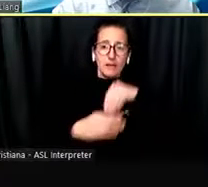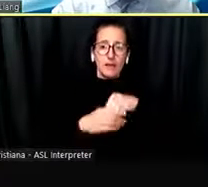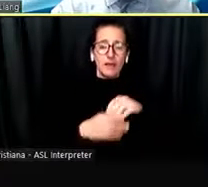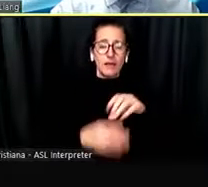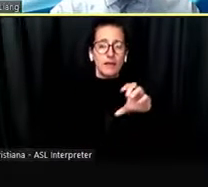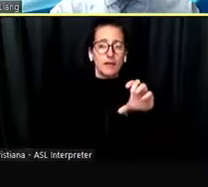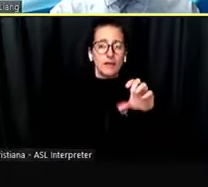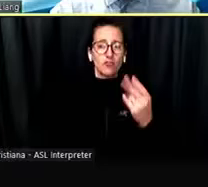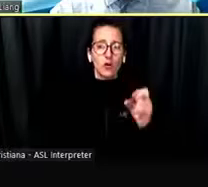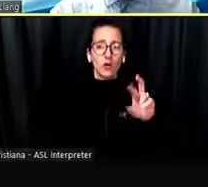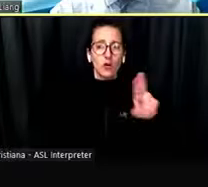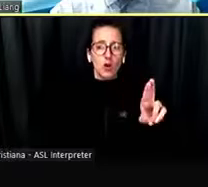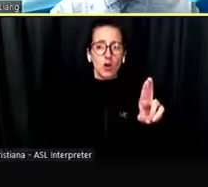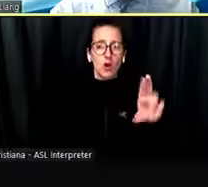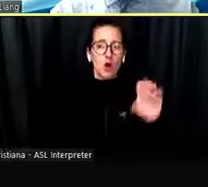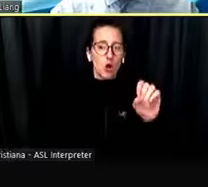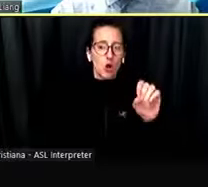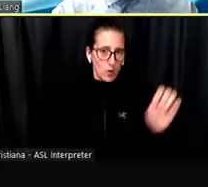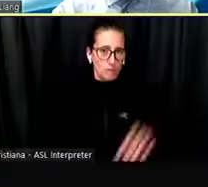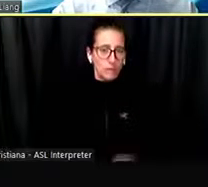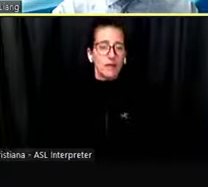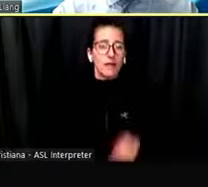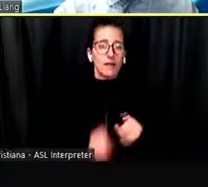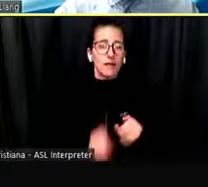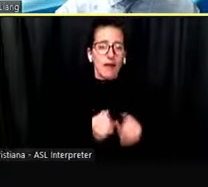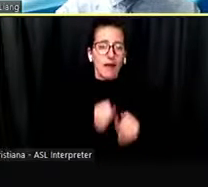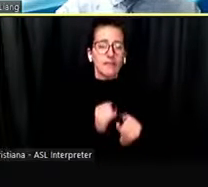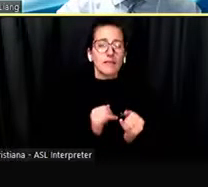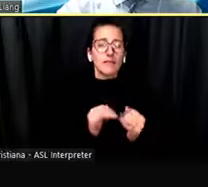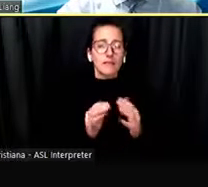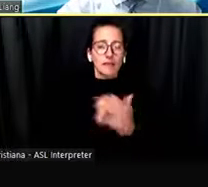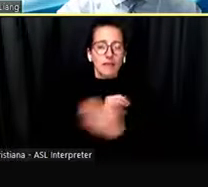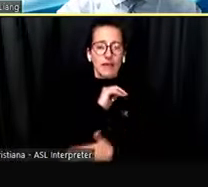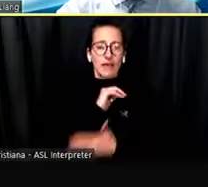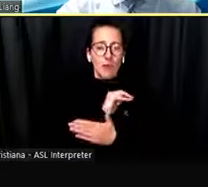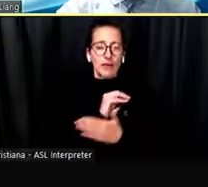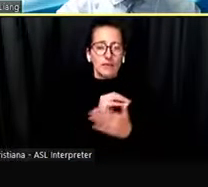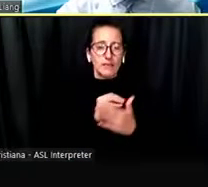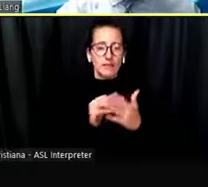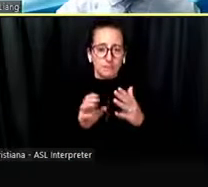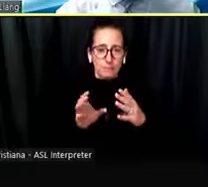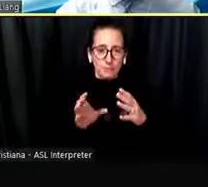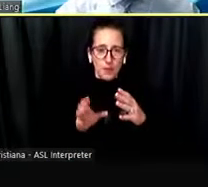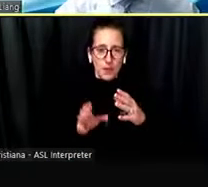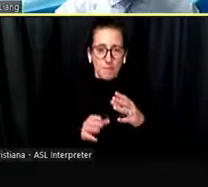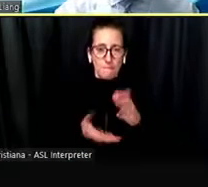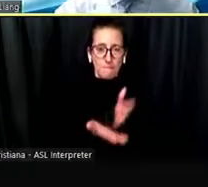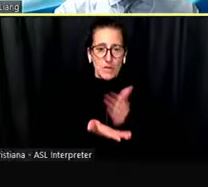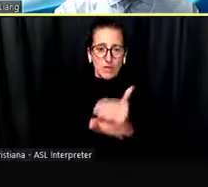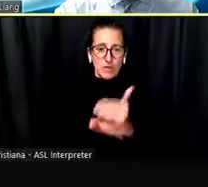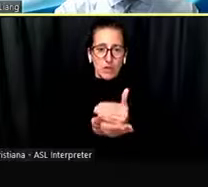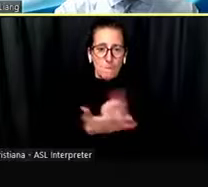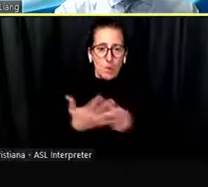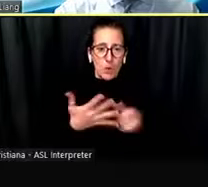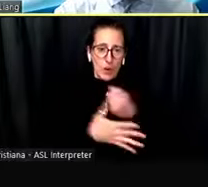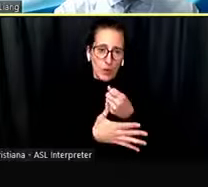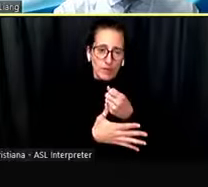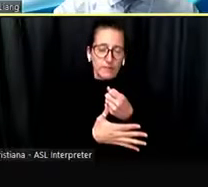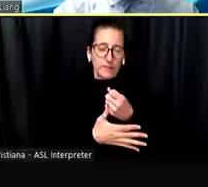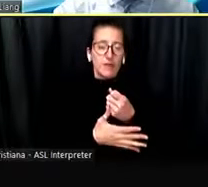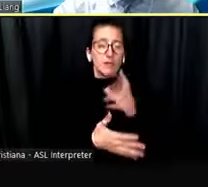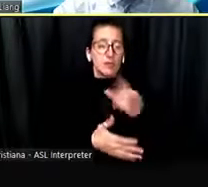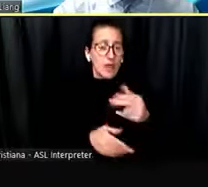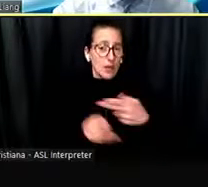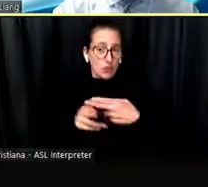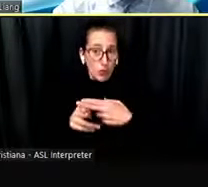County Commissioners' directions and priorities. And that is actually both on a short-term, year-to-year basis, as well as a long-term